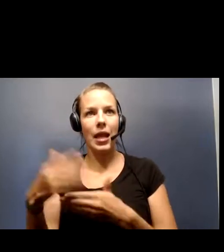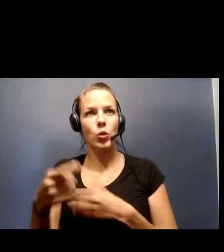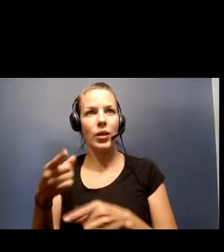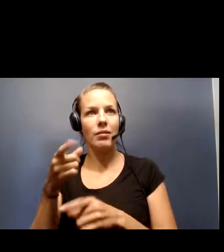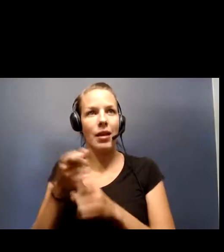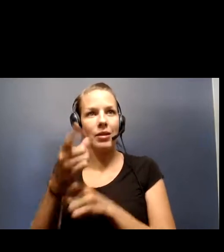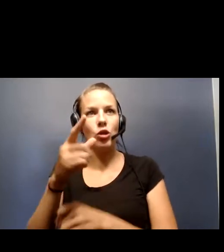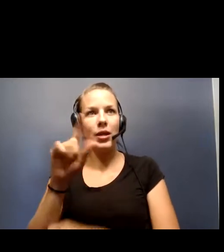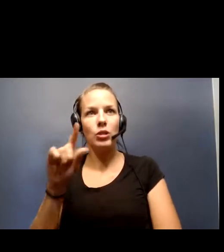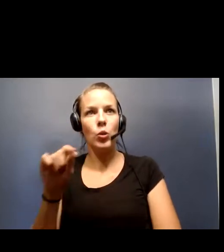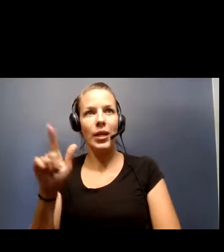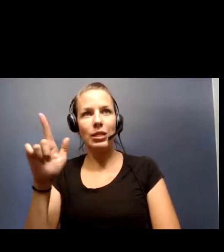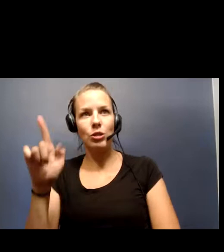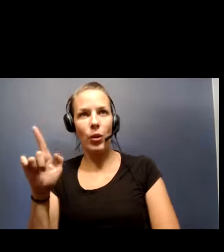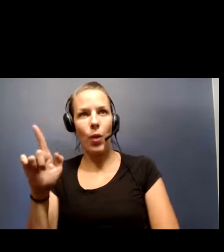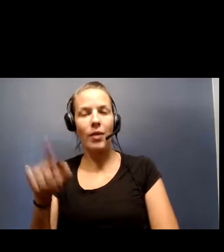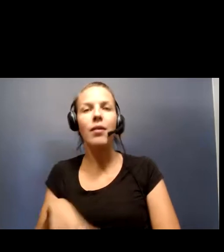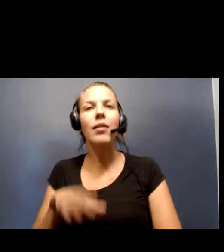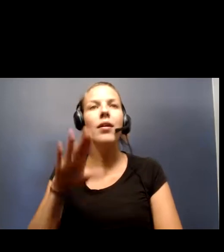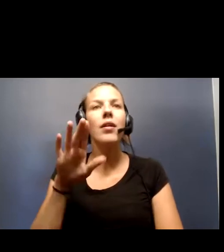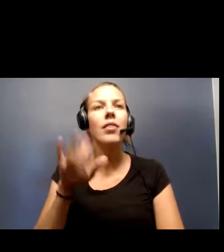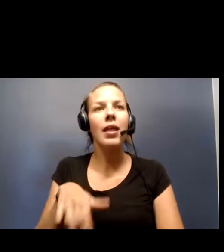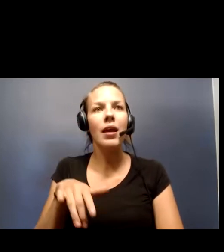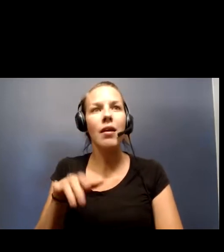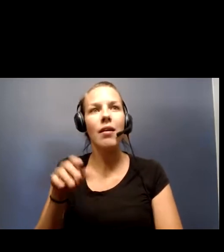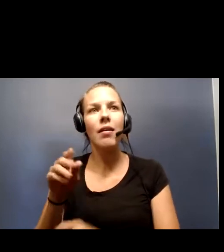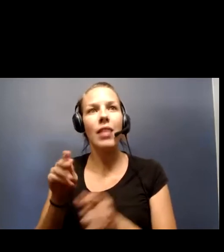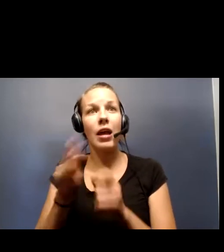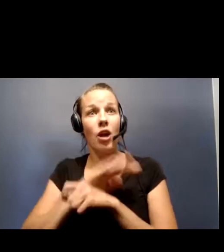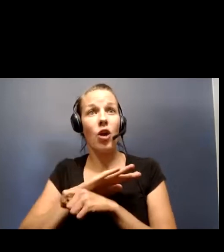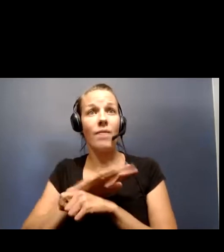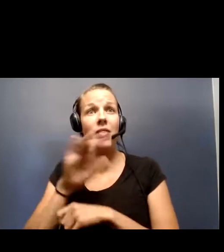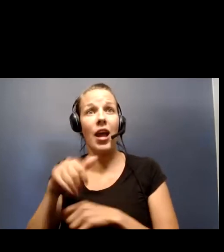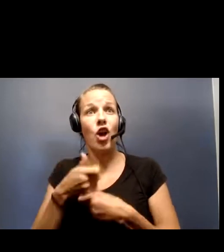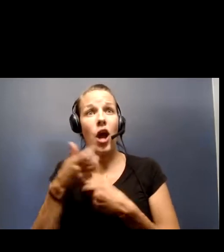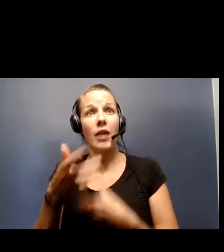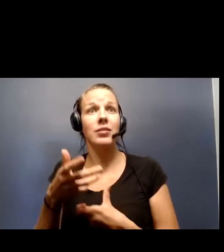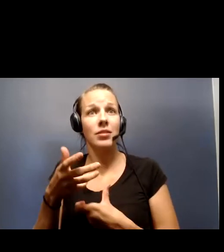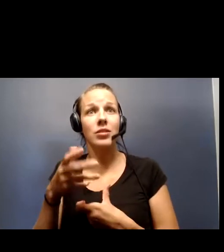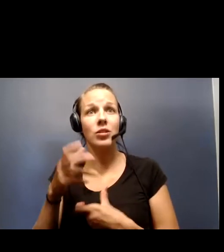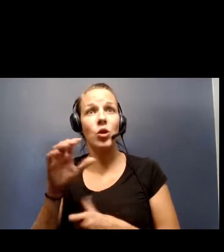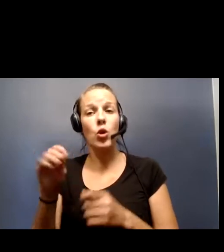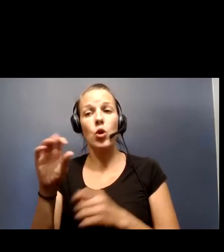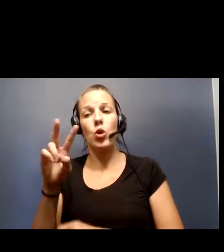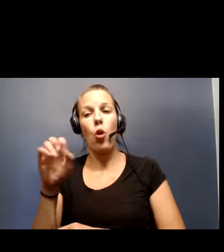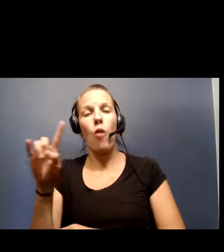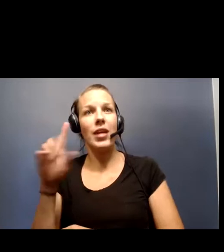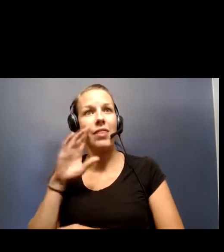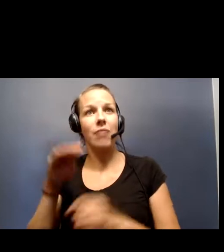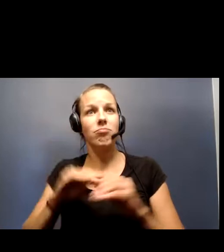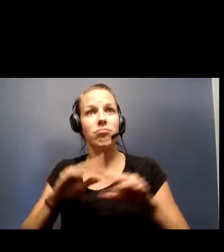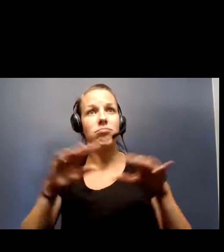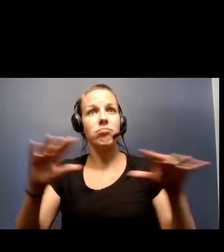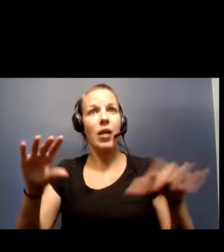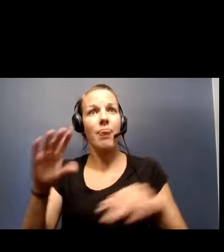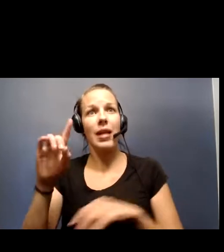in 2021. And when the SARS-CoV-2 virus that causes COVID was first starting to circulate, the demographics of